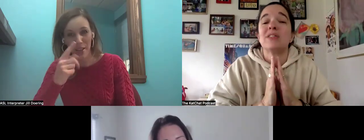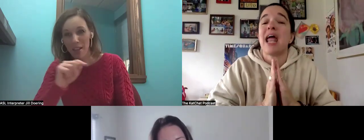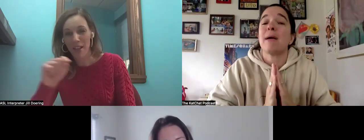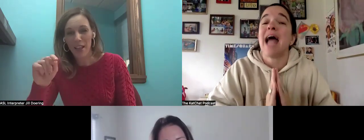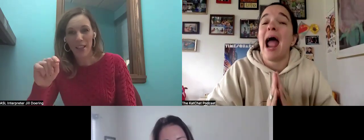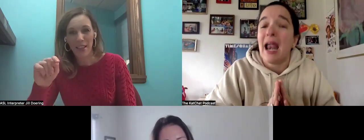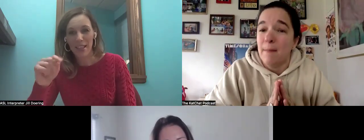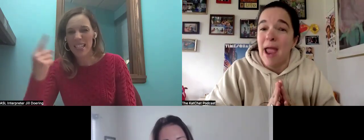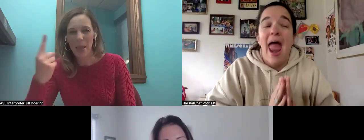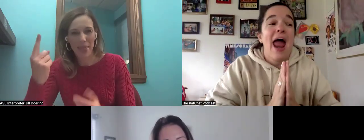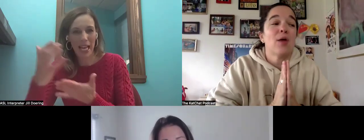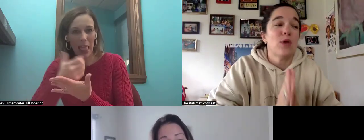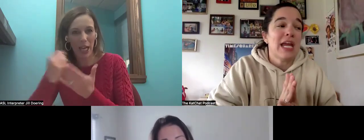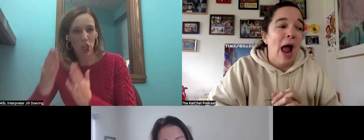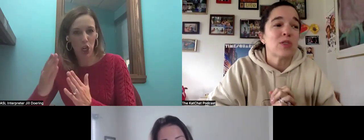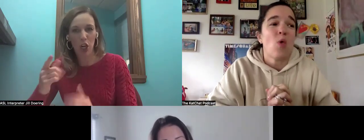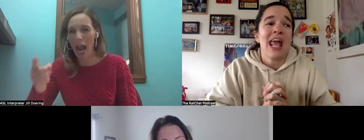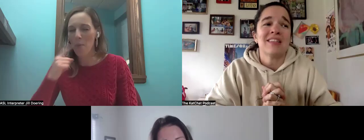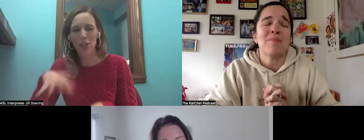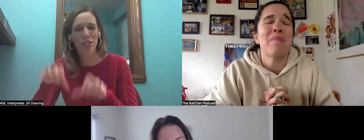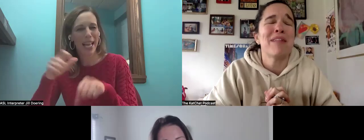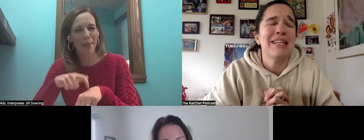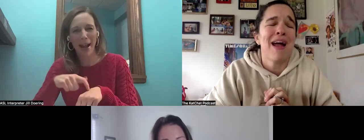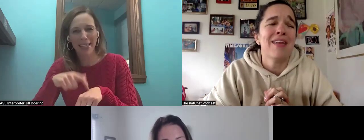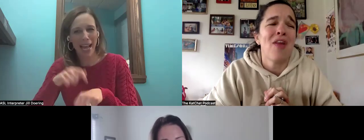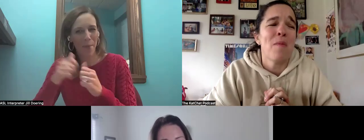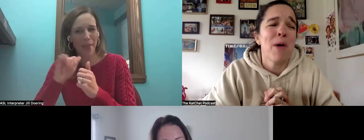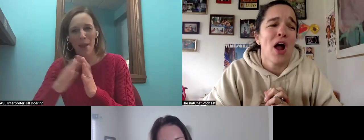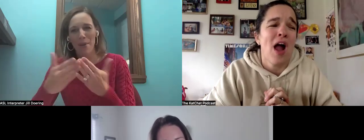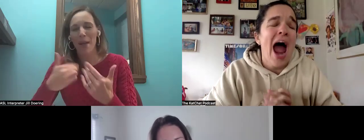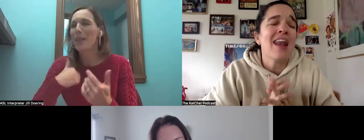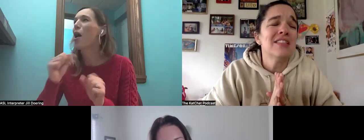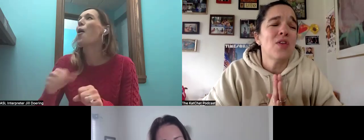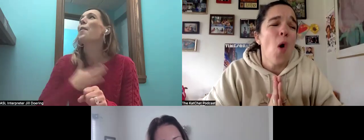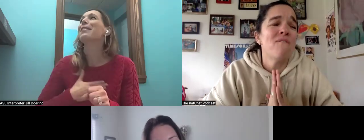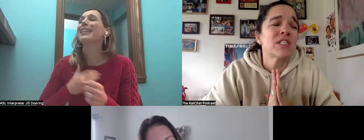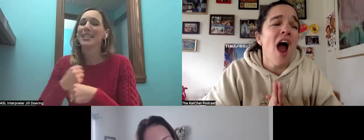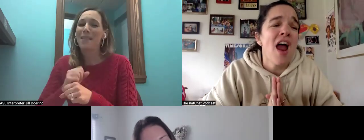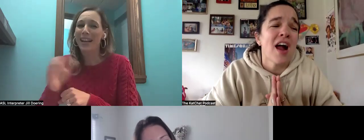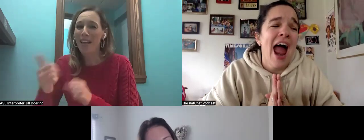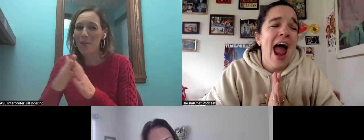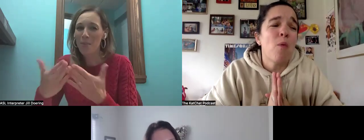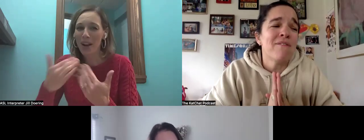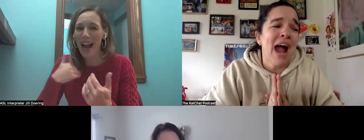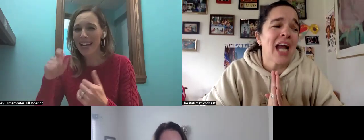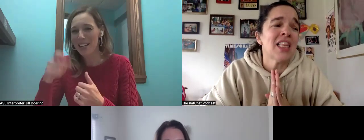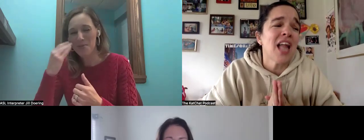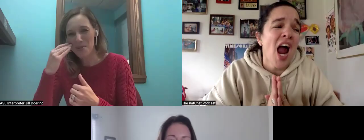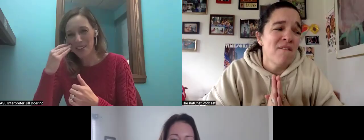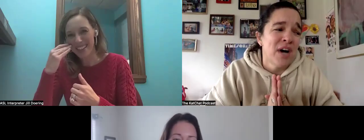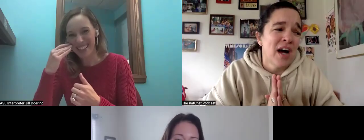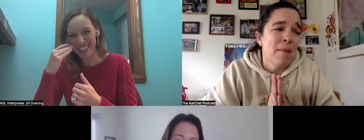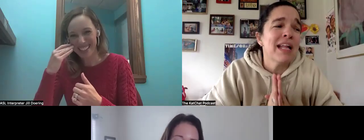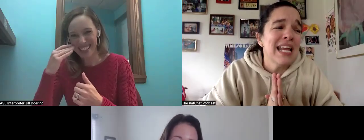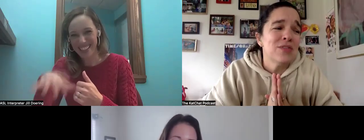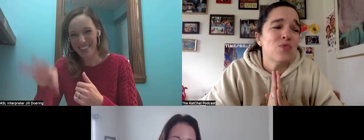book I would take my time and Yes. read it. I was told Nancy, may please make another book. I need to know time will find